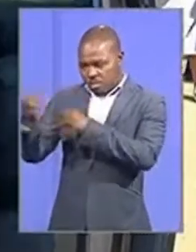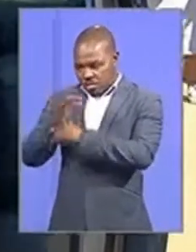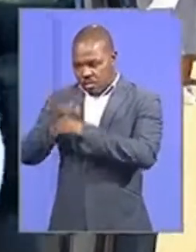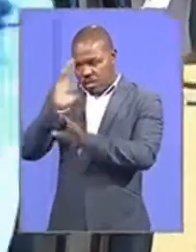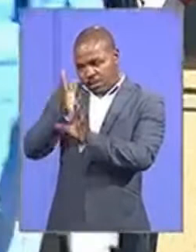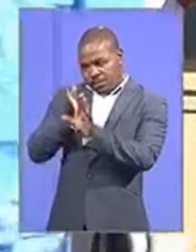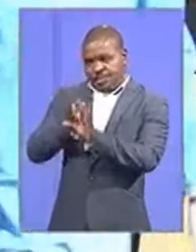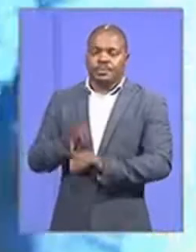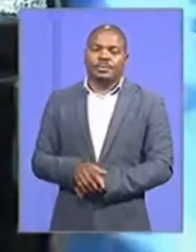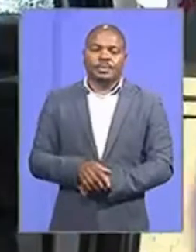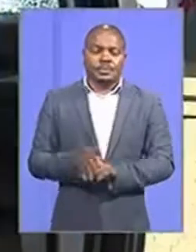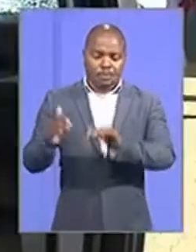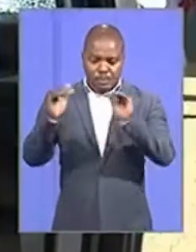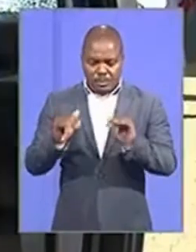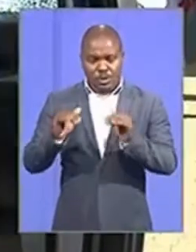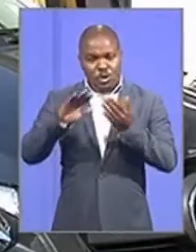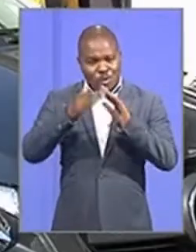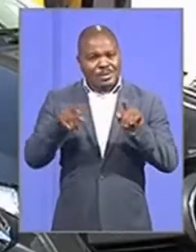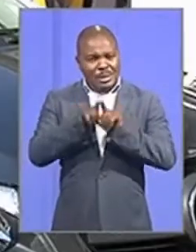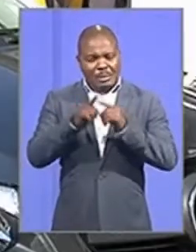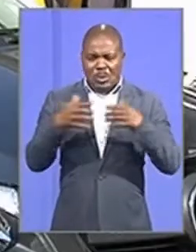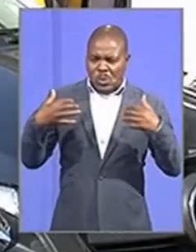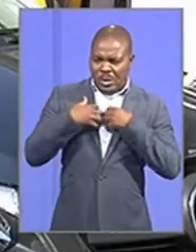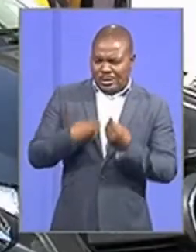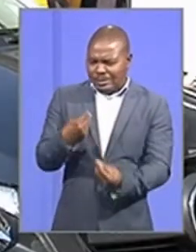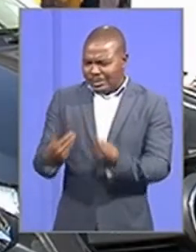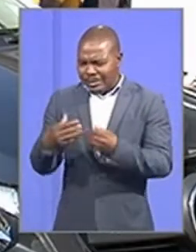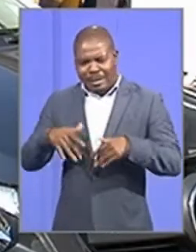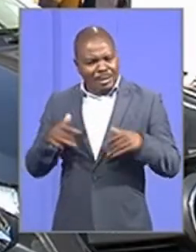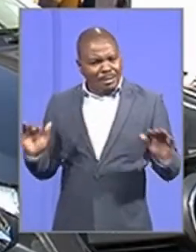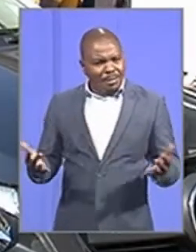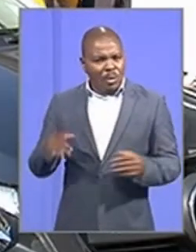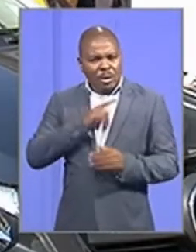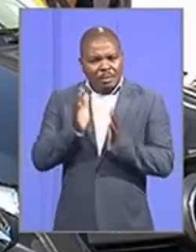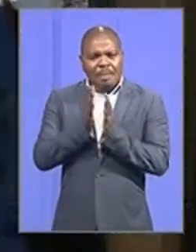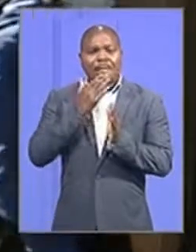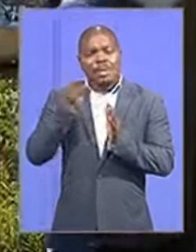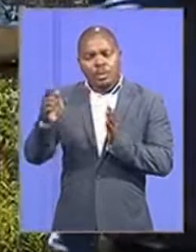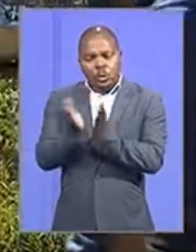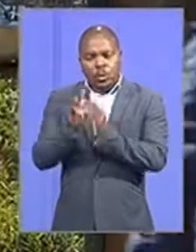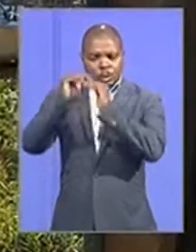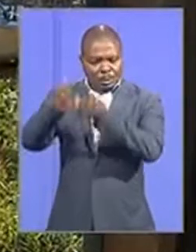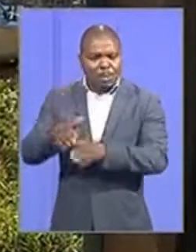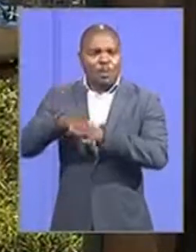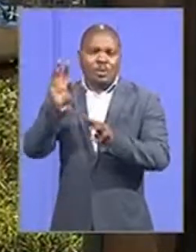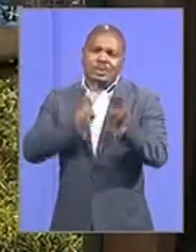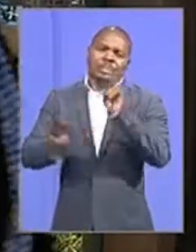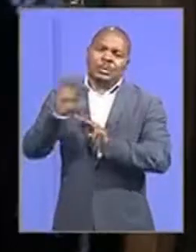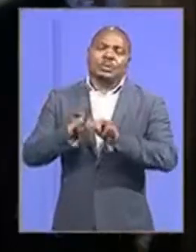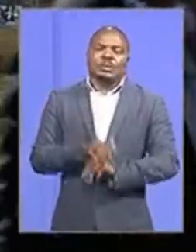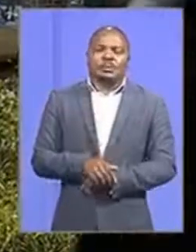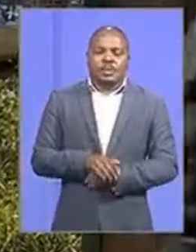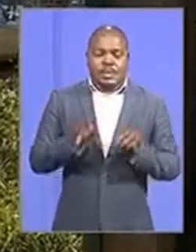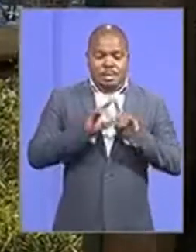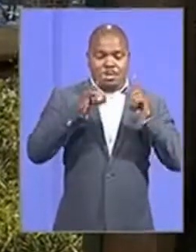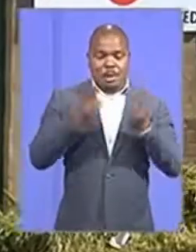fa go jeleng baagi ba re ba tshogela matshelo a bana ba bona mo ba dirileng boikuelo ba gore tshireletsego kwa dikolong e tokafadiwe. Lefapha ga